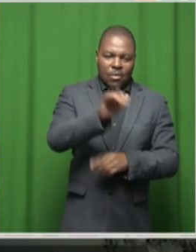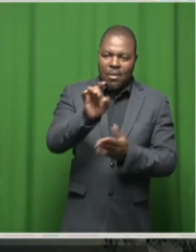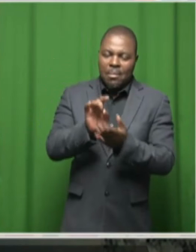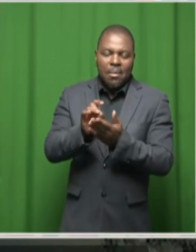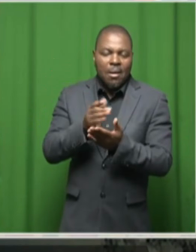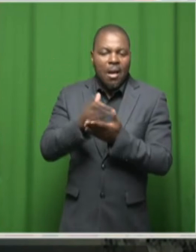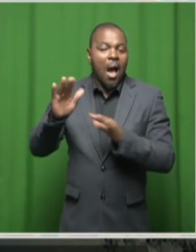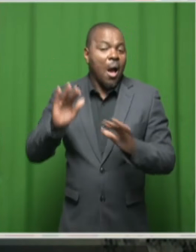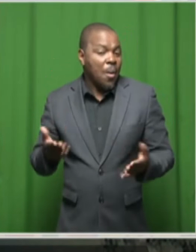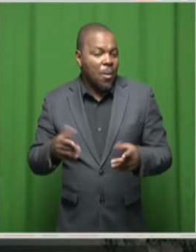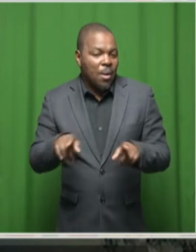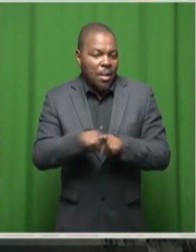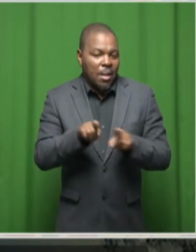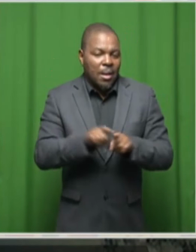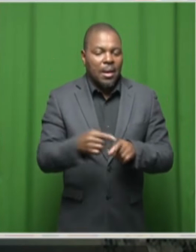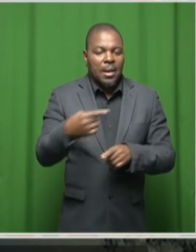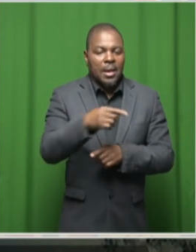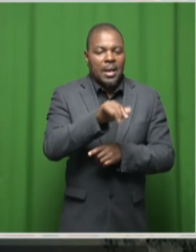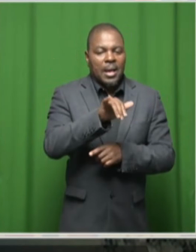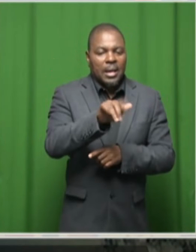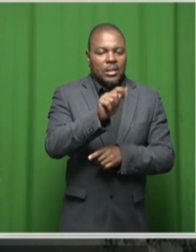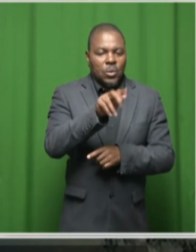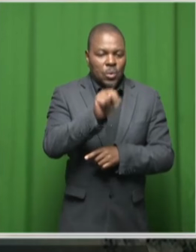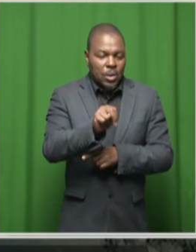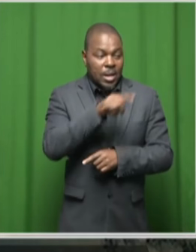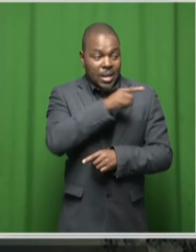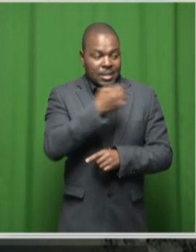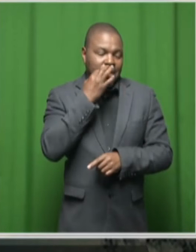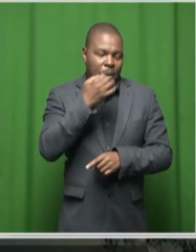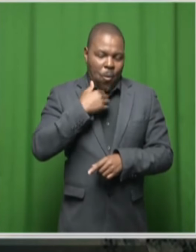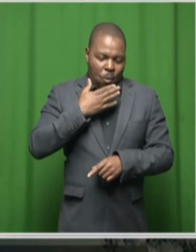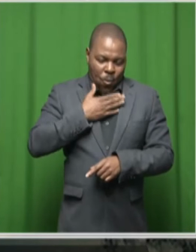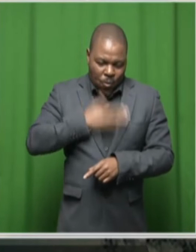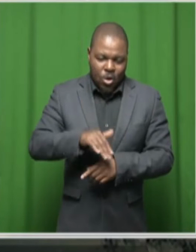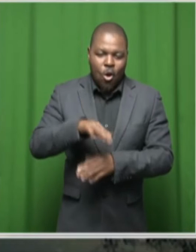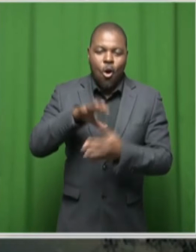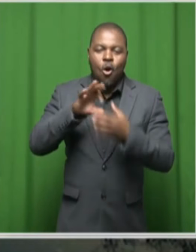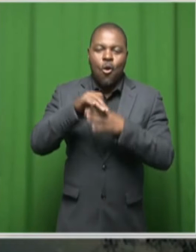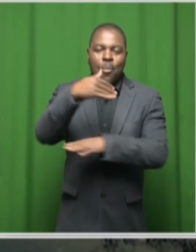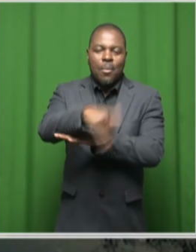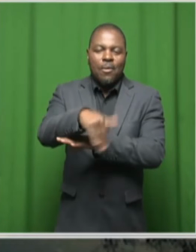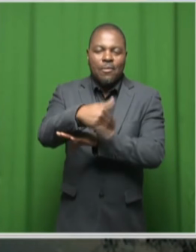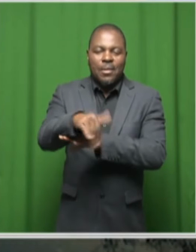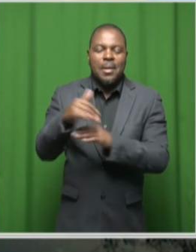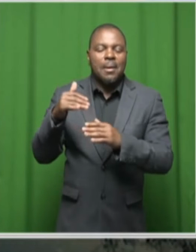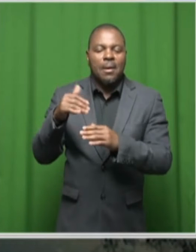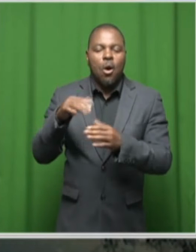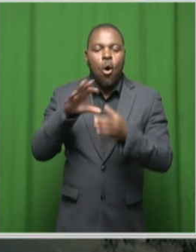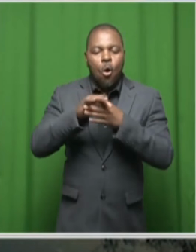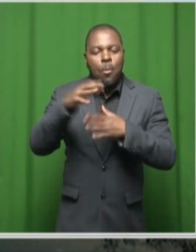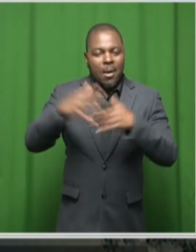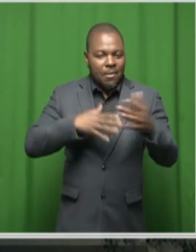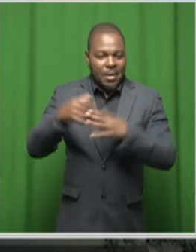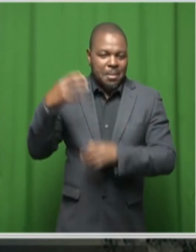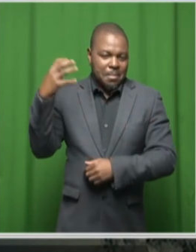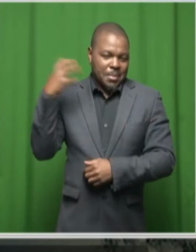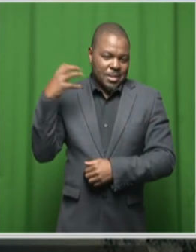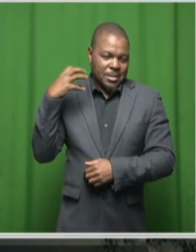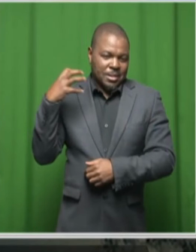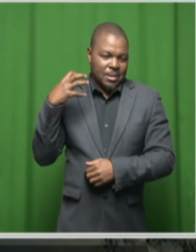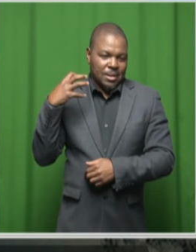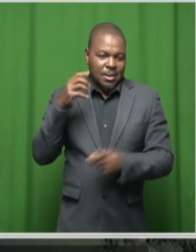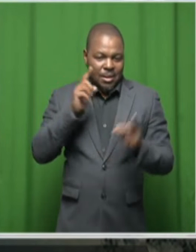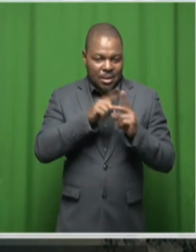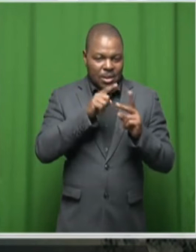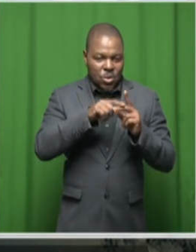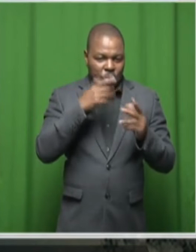Gayton McKenzie saying he wants the Minister of Home Affairs, and not only does he want the Minister of Home Affairs, he wants there to be a